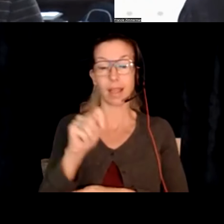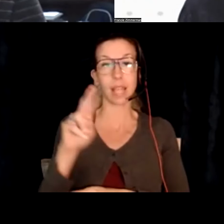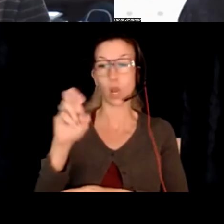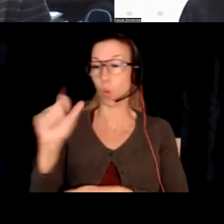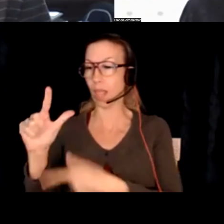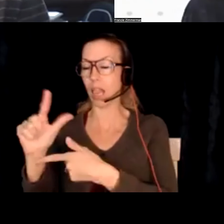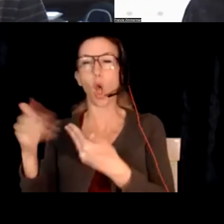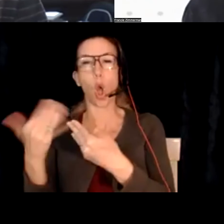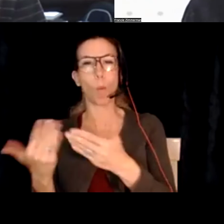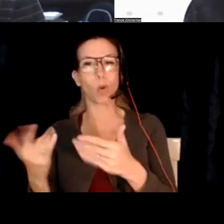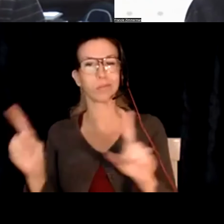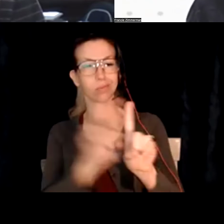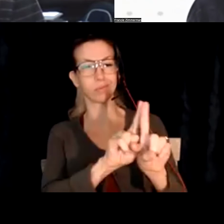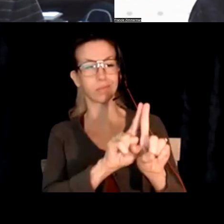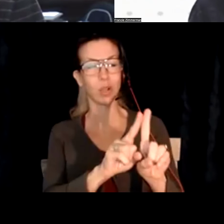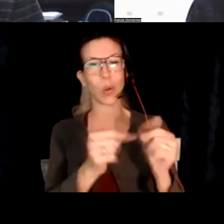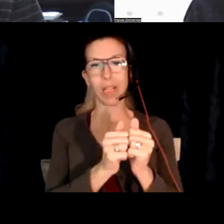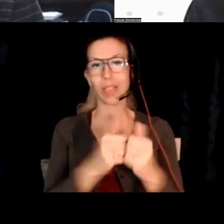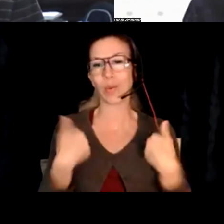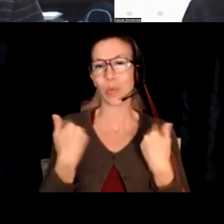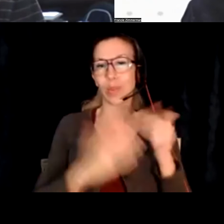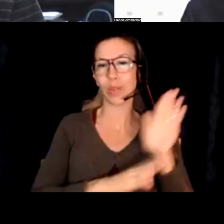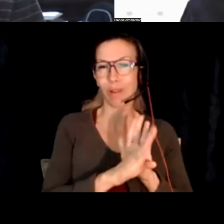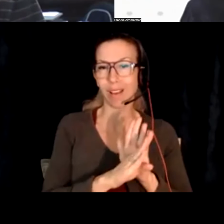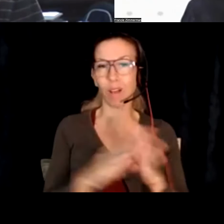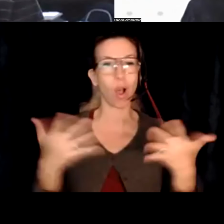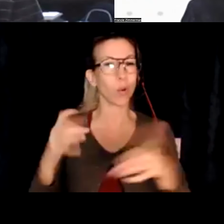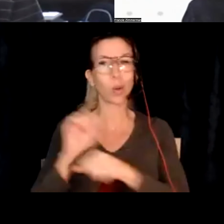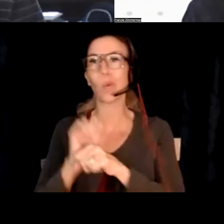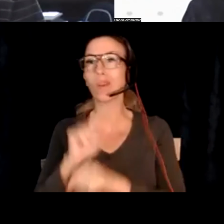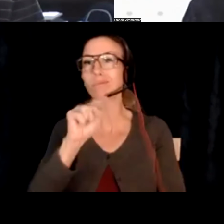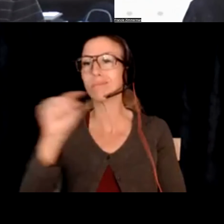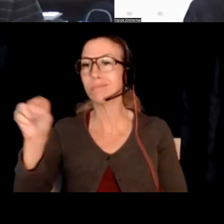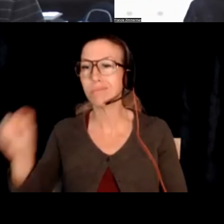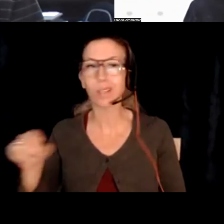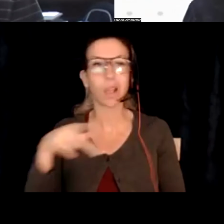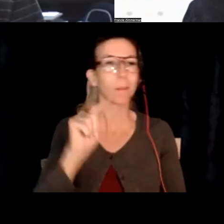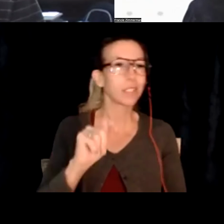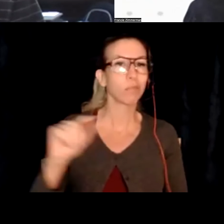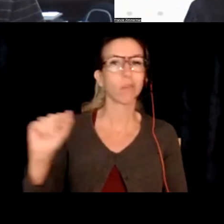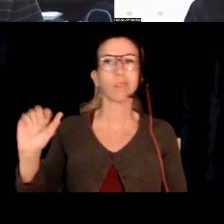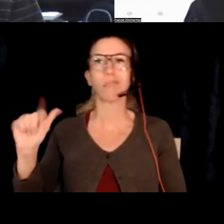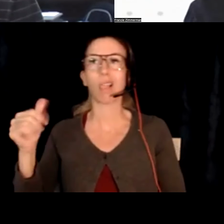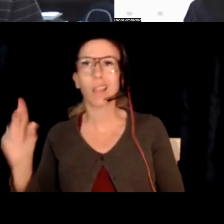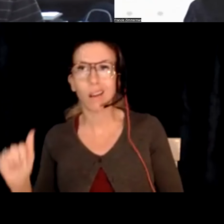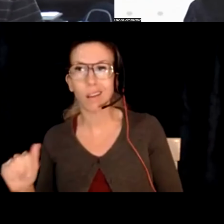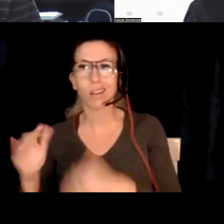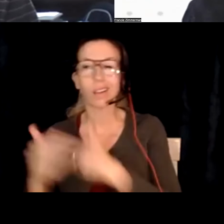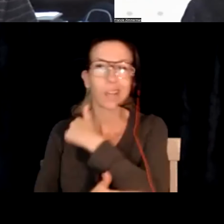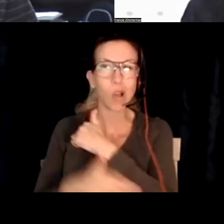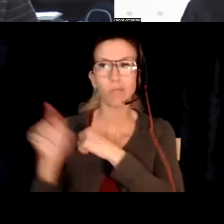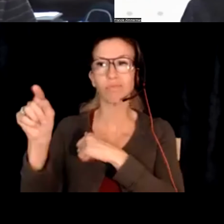to Youth Thrive. It's worked in different places. Allegheny County in Pennsylvania, Pittsburgh is a place where they've done a lot of work and tried a lot of this